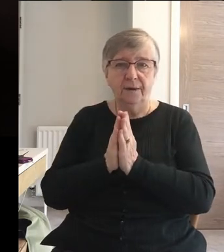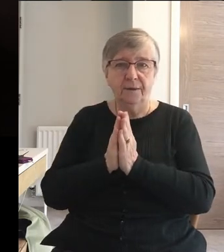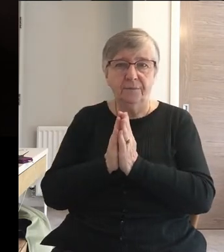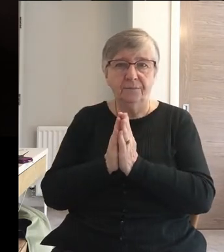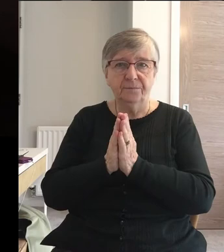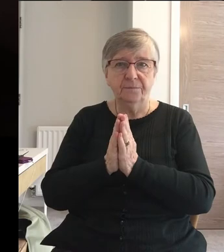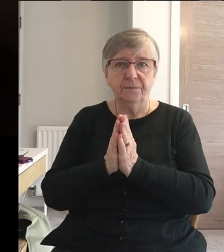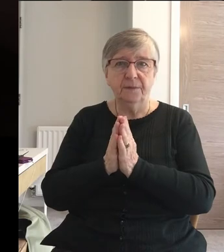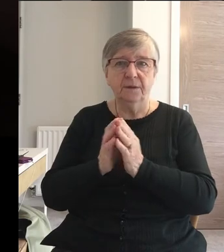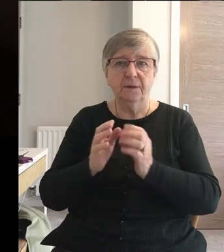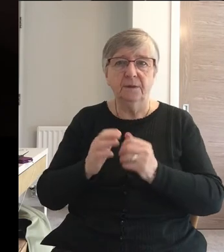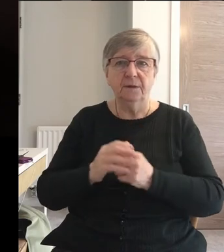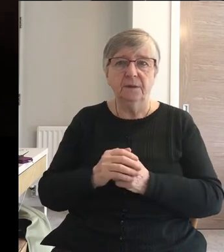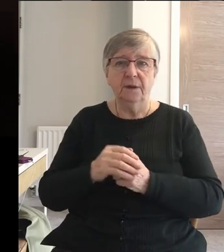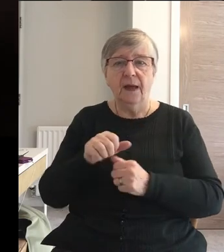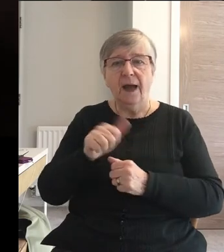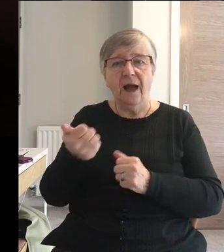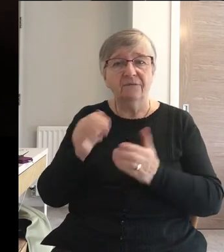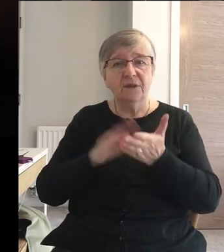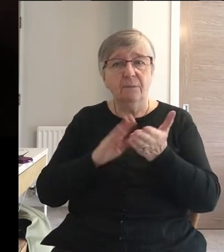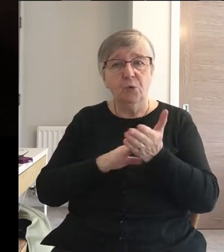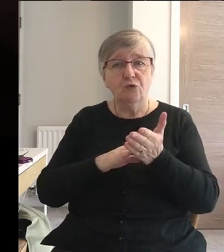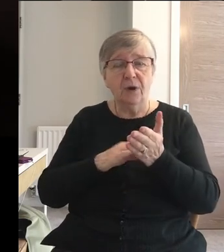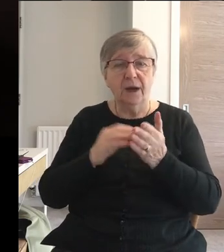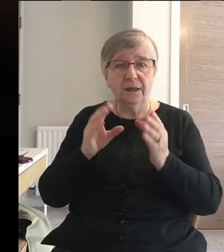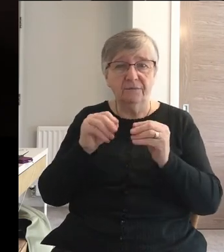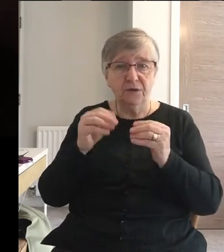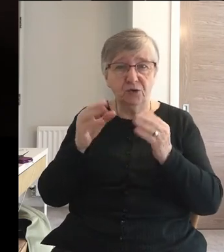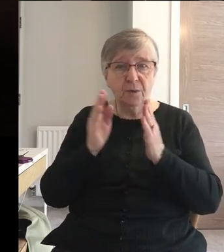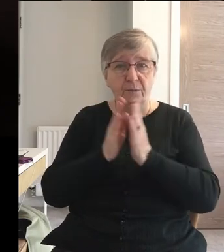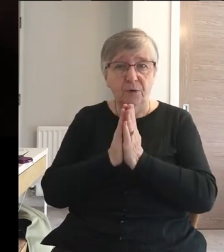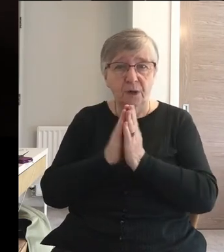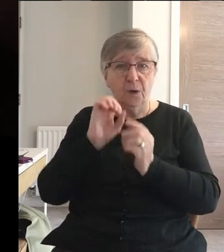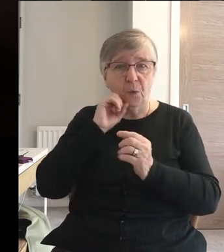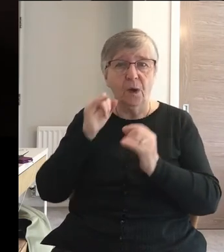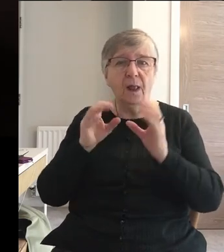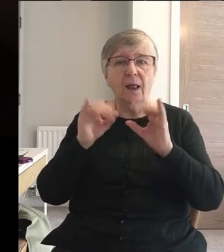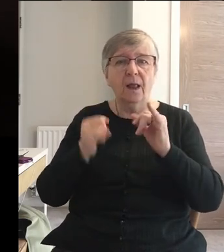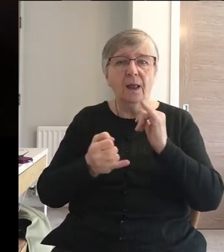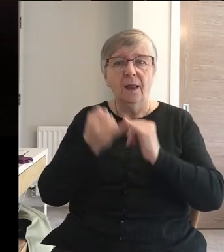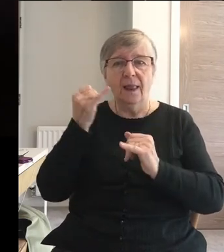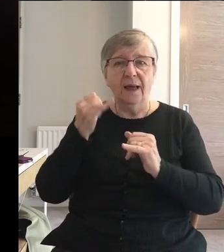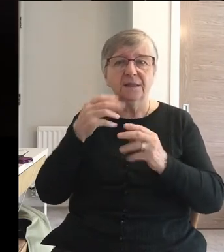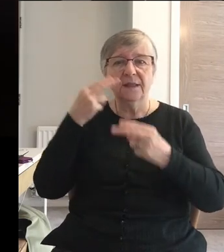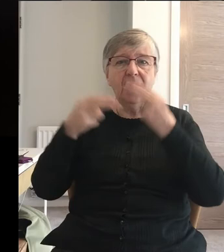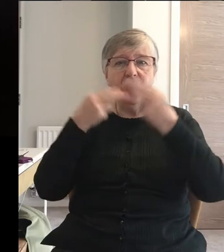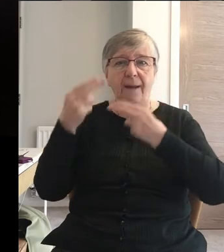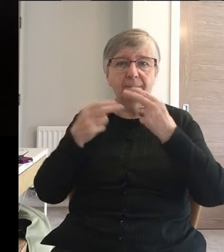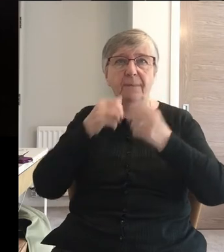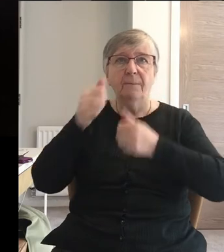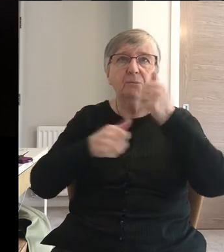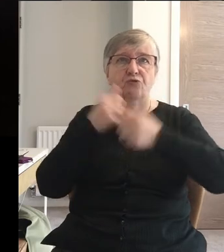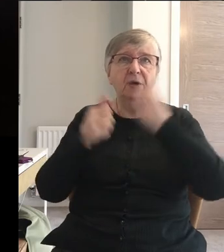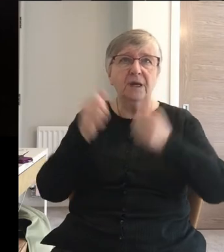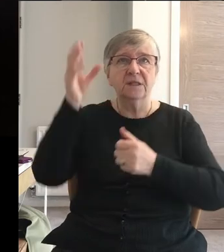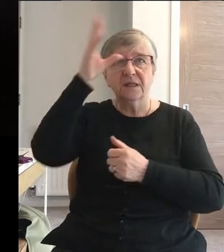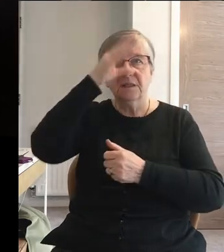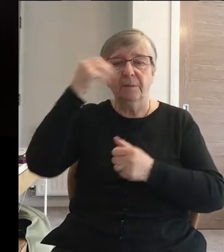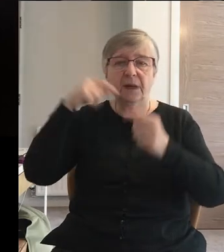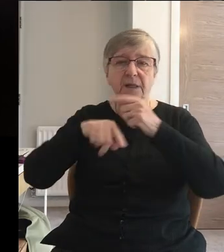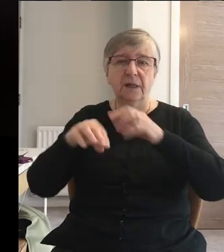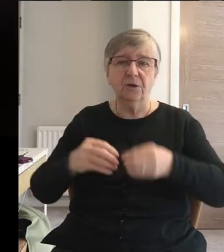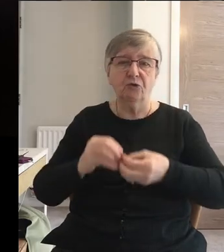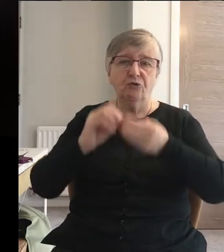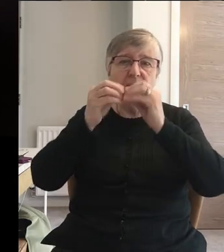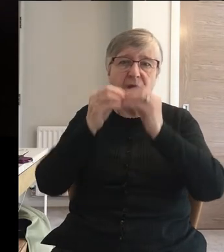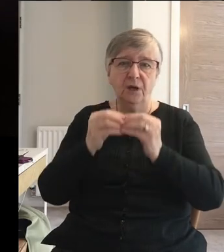us in our prayers for others. After Morag has led us in prayer, we'll conclude our service by singing the hymn, Praise the Spirit in